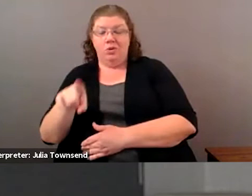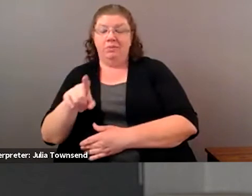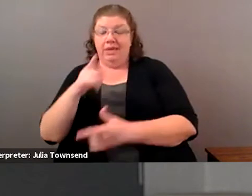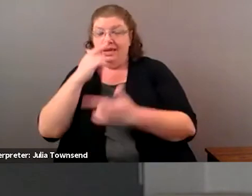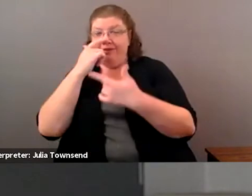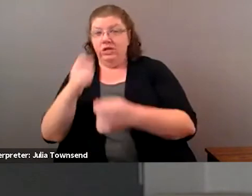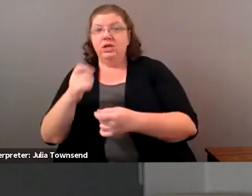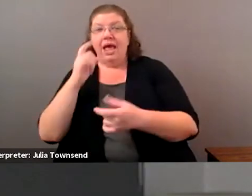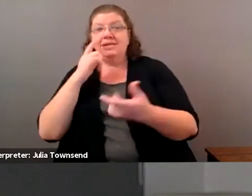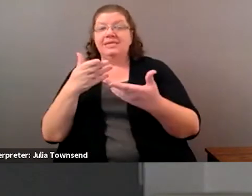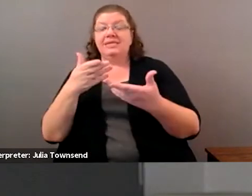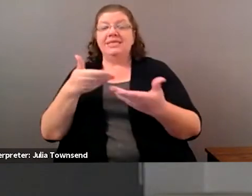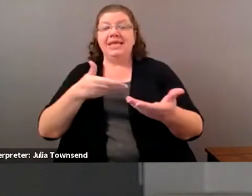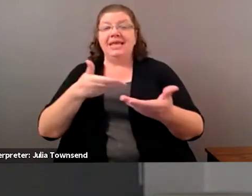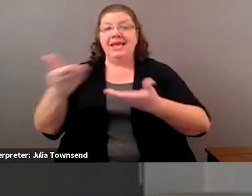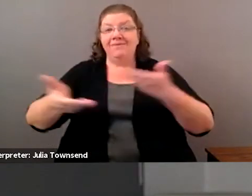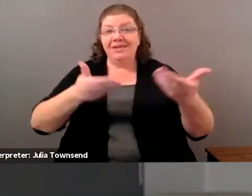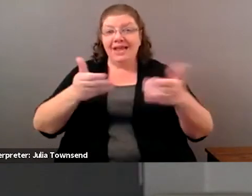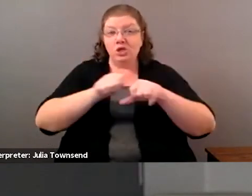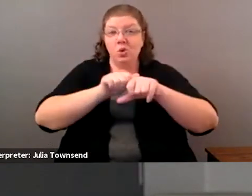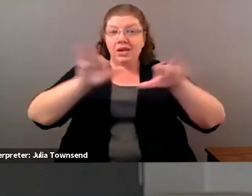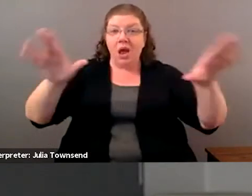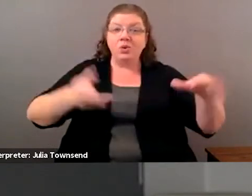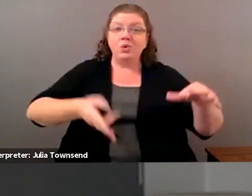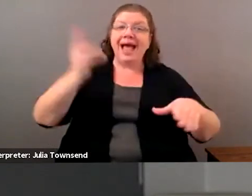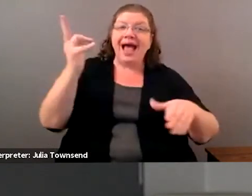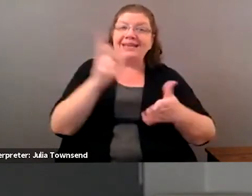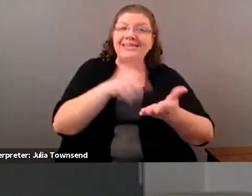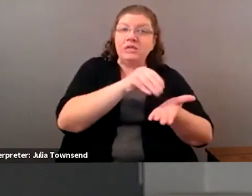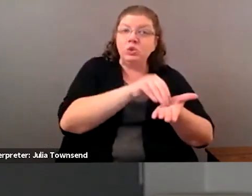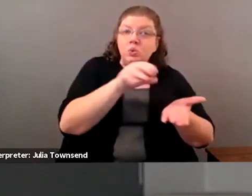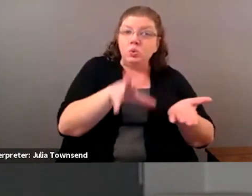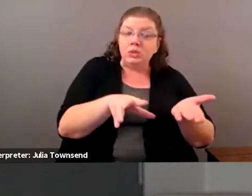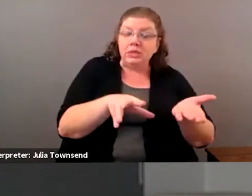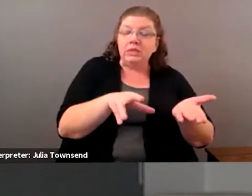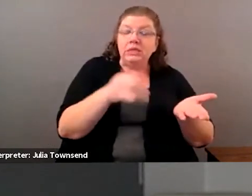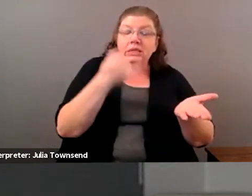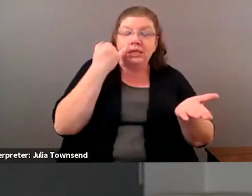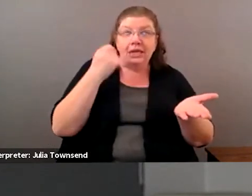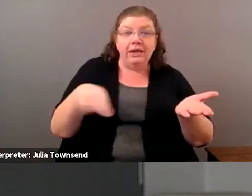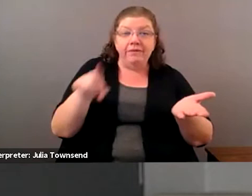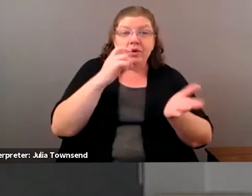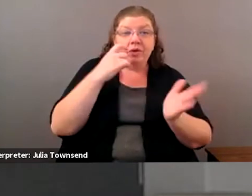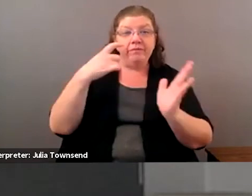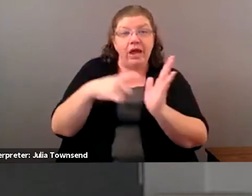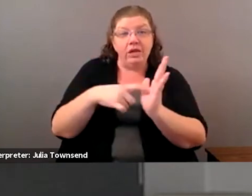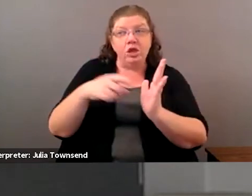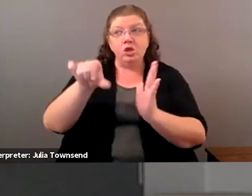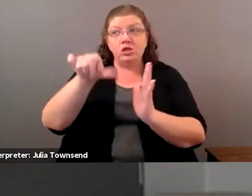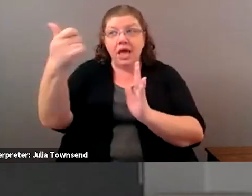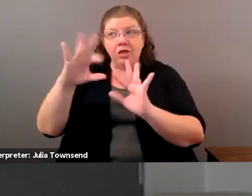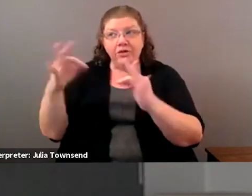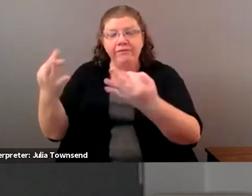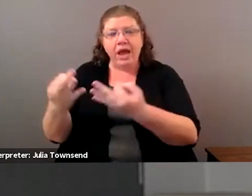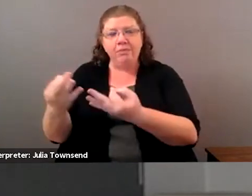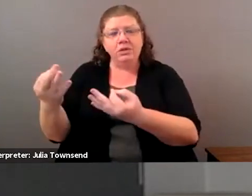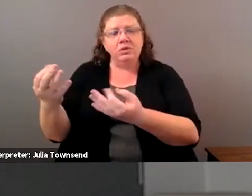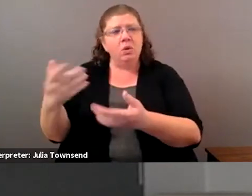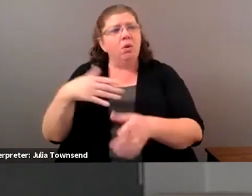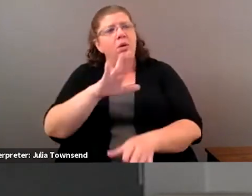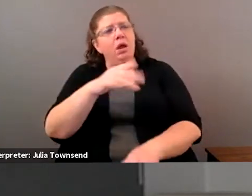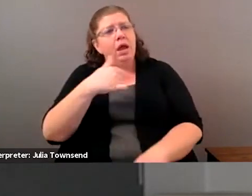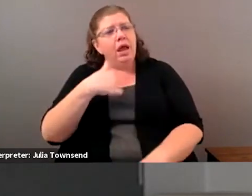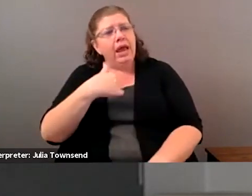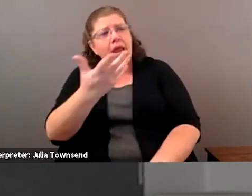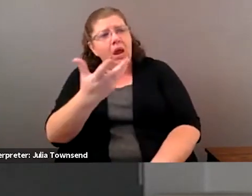invitations are going out to the highest need students. If you're finding that other families are coming forward,